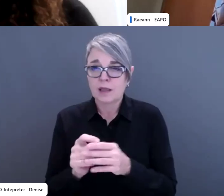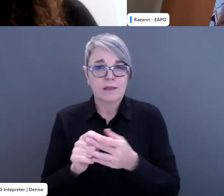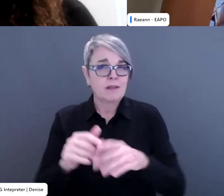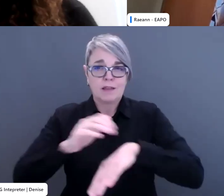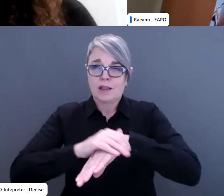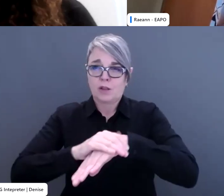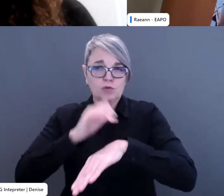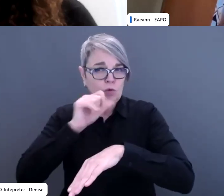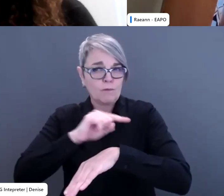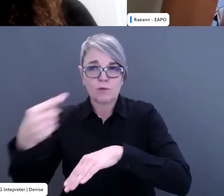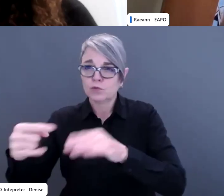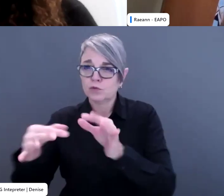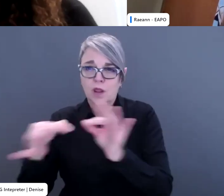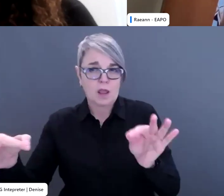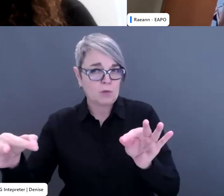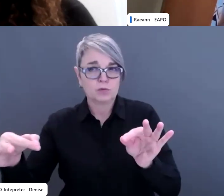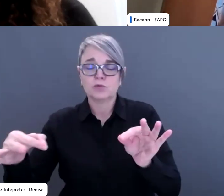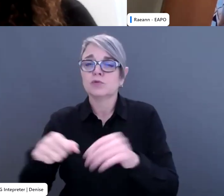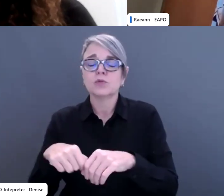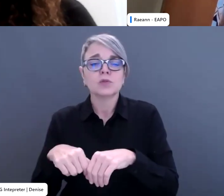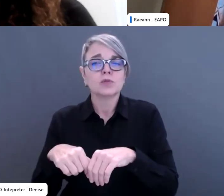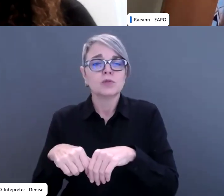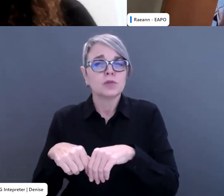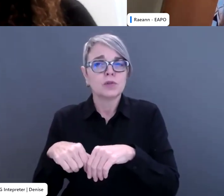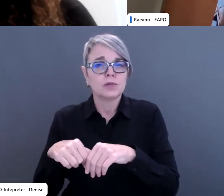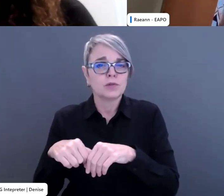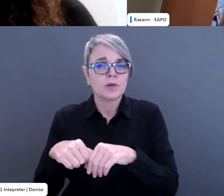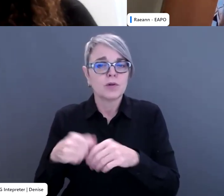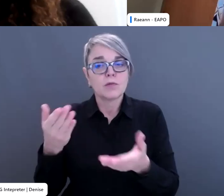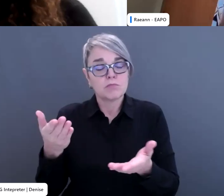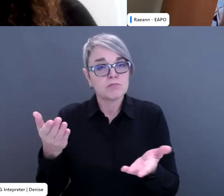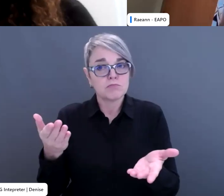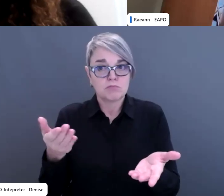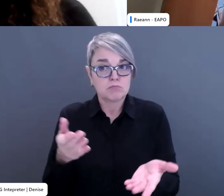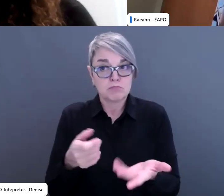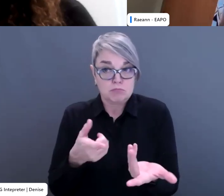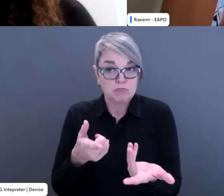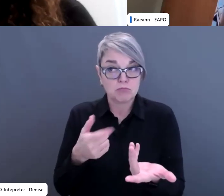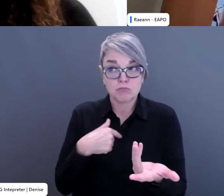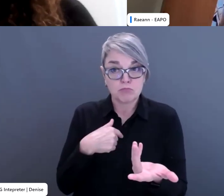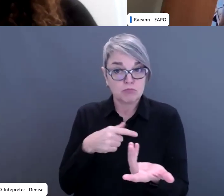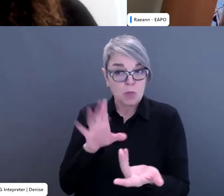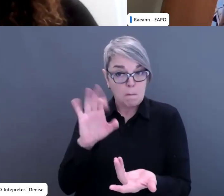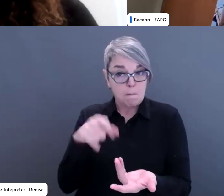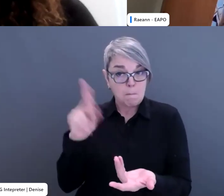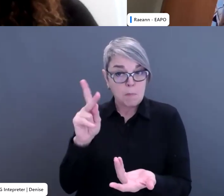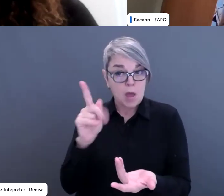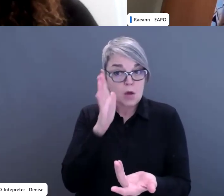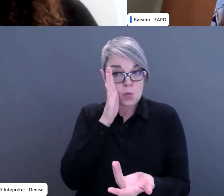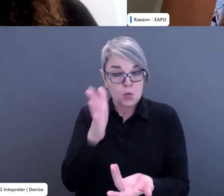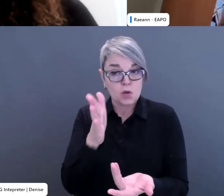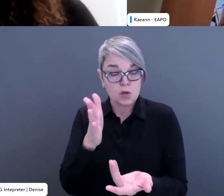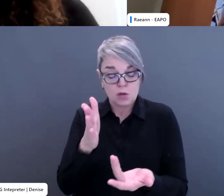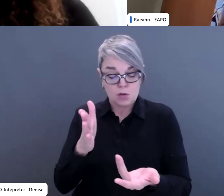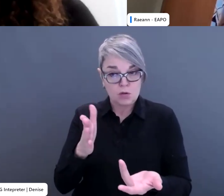or is the expectation for the banks that they will, help accommodate the language barriers that some people may be